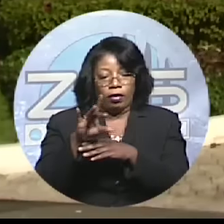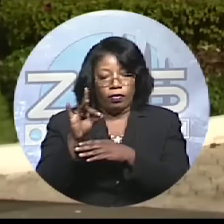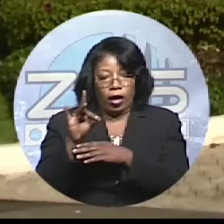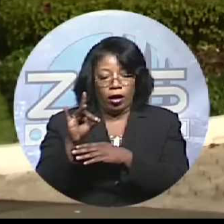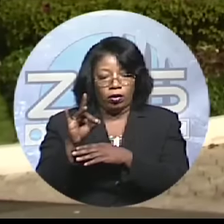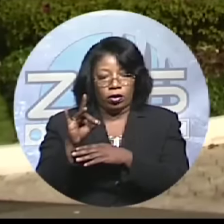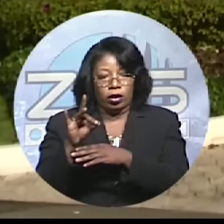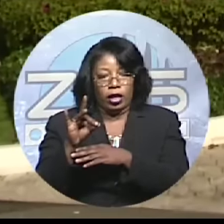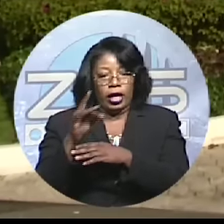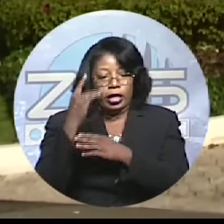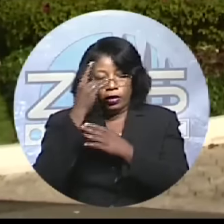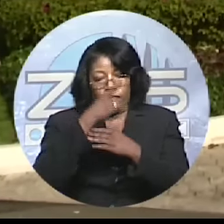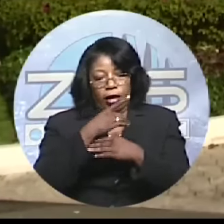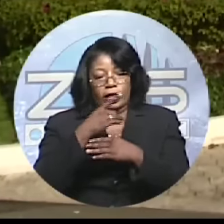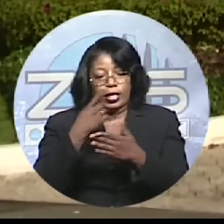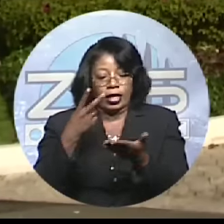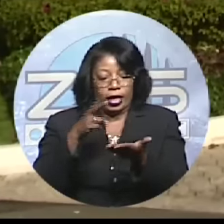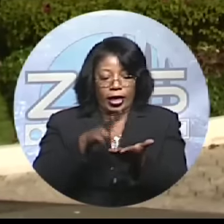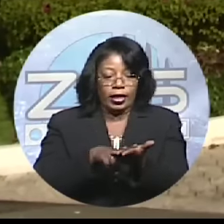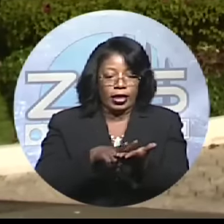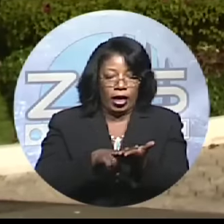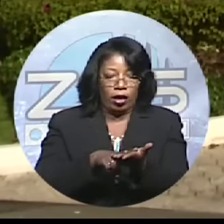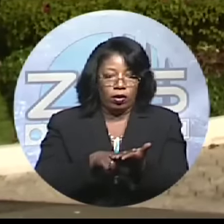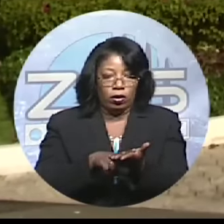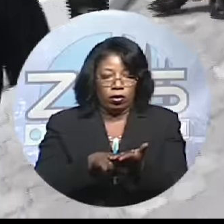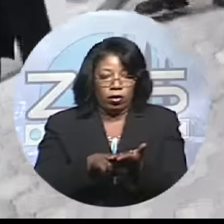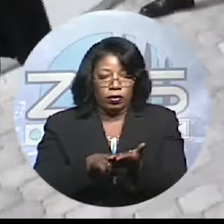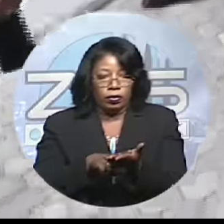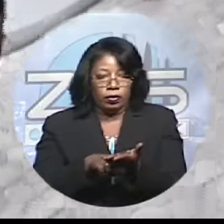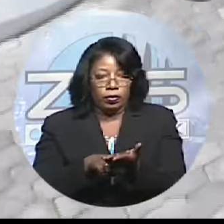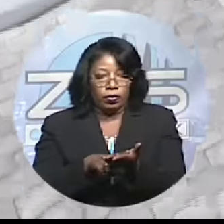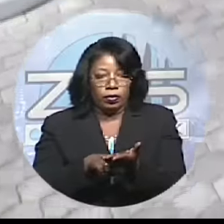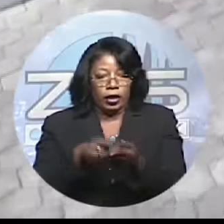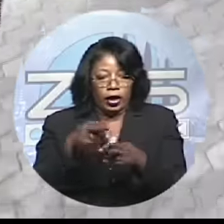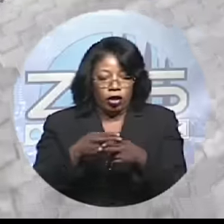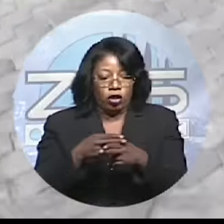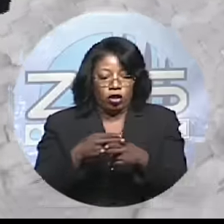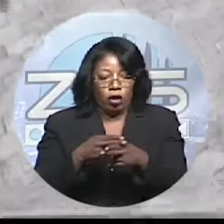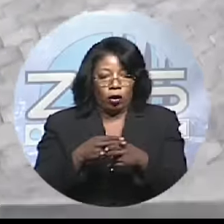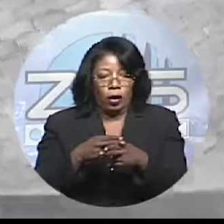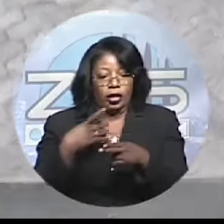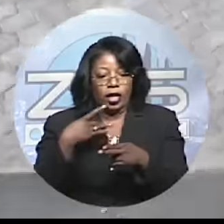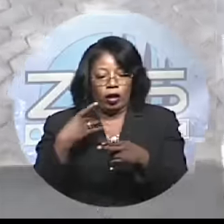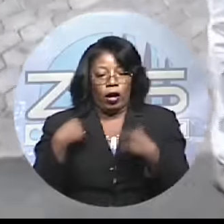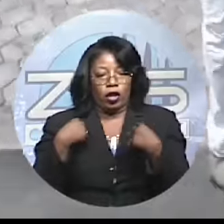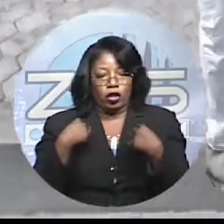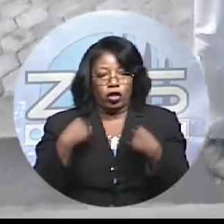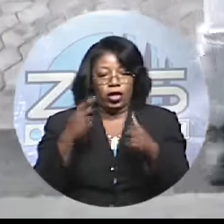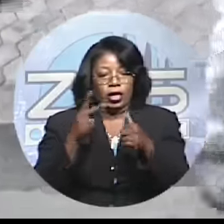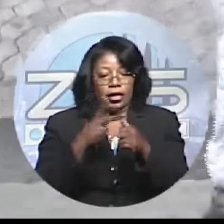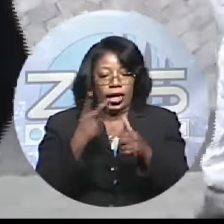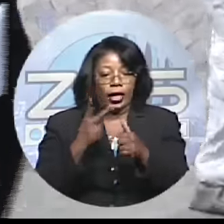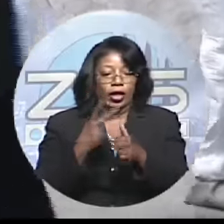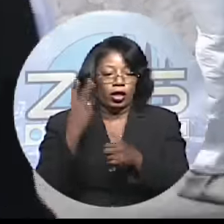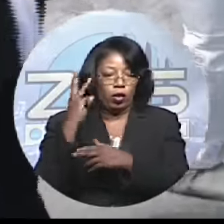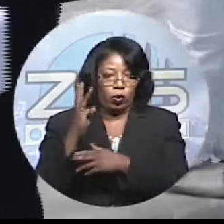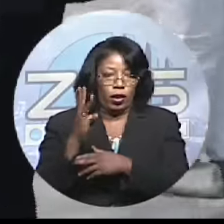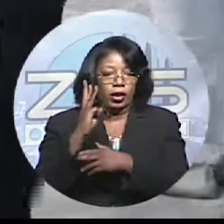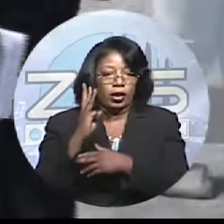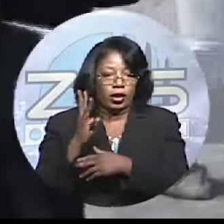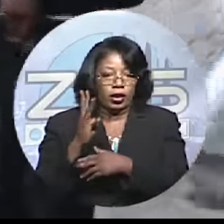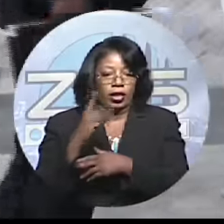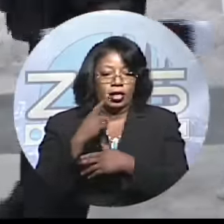was face down in a pool of blood on the kitchen floor in his navy blue shorts and a white t-shirt. The second witness, Detective Sergeant Gerda Roll, says